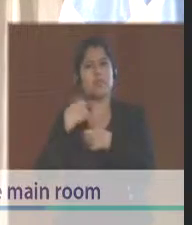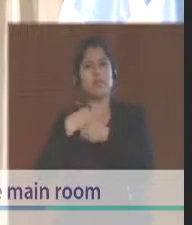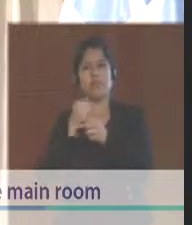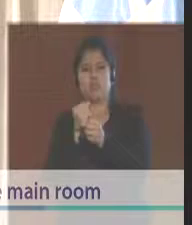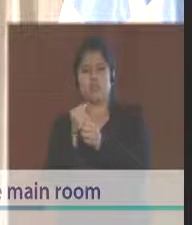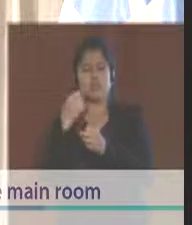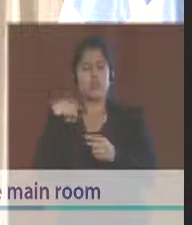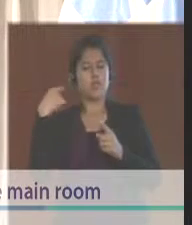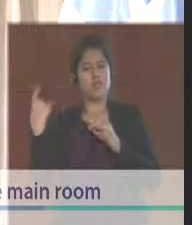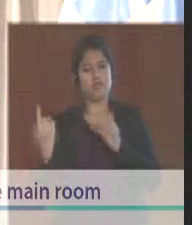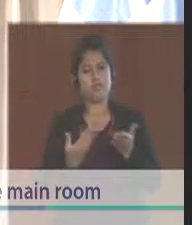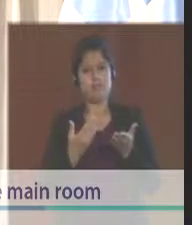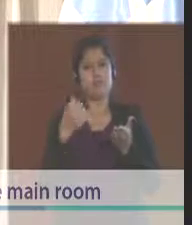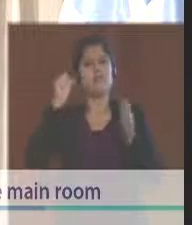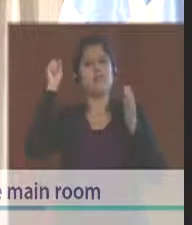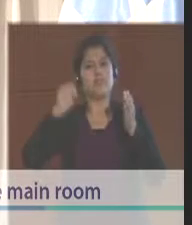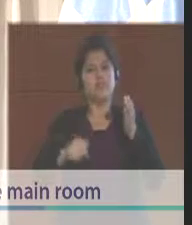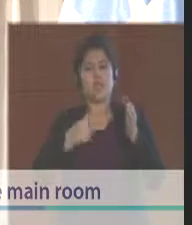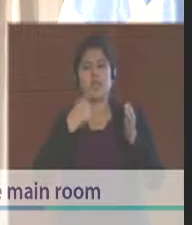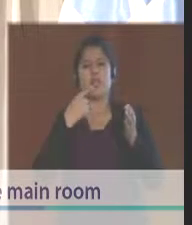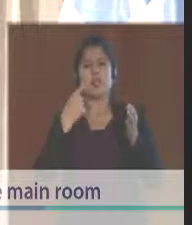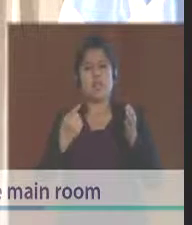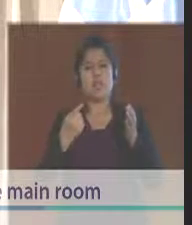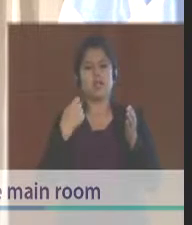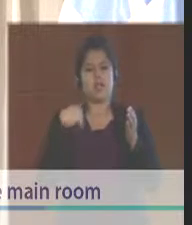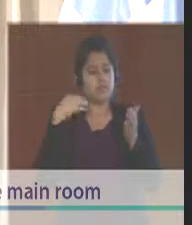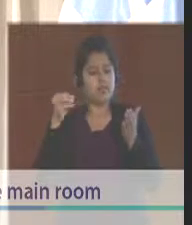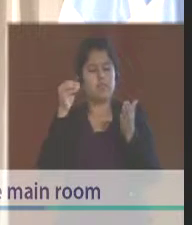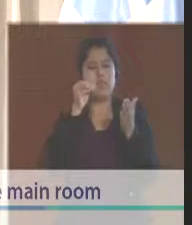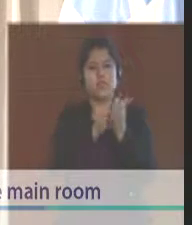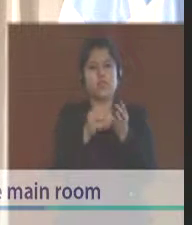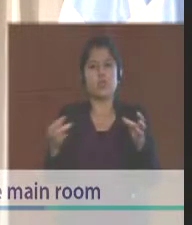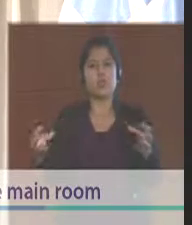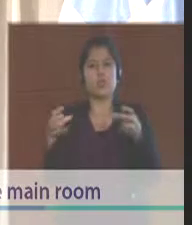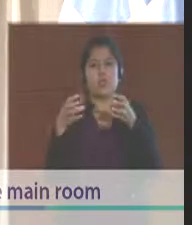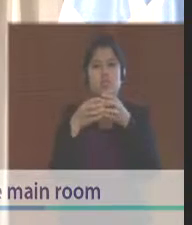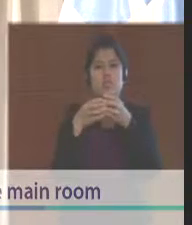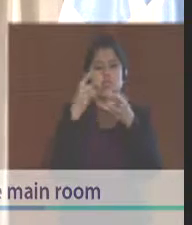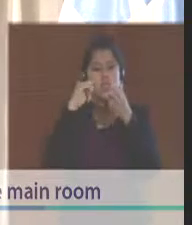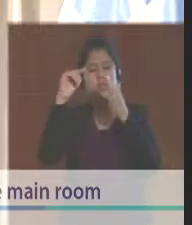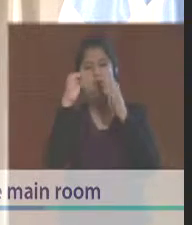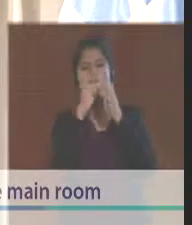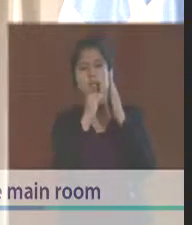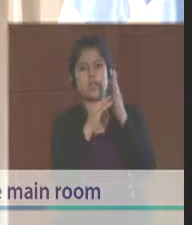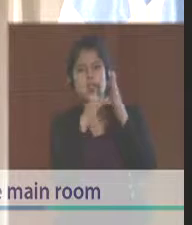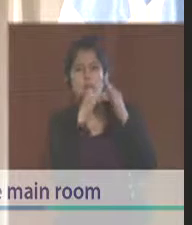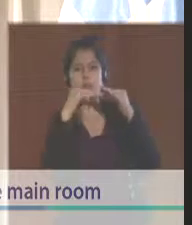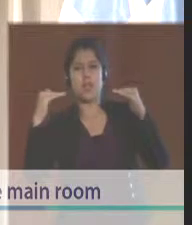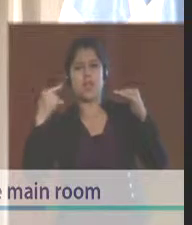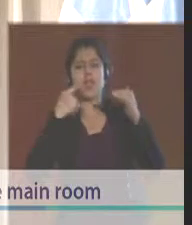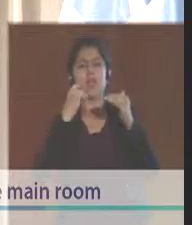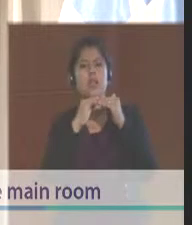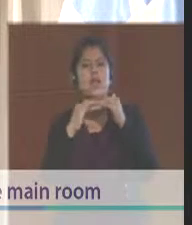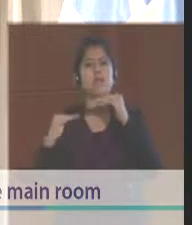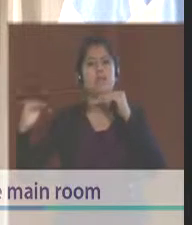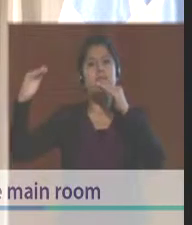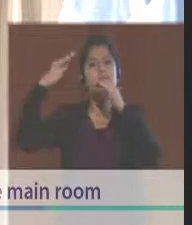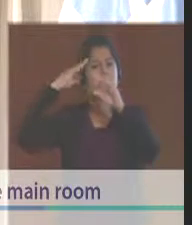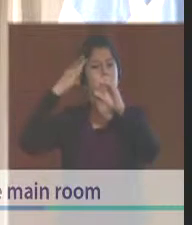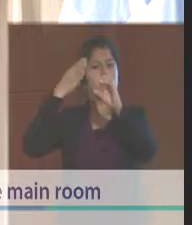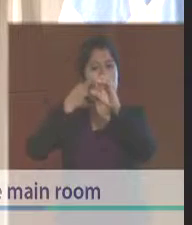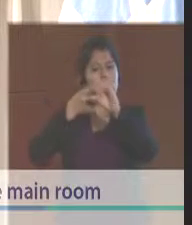programs, and preventive actions should be framed within a set of measurable